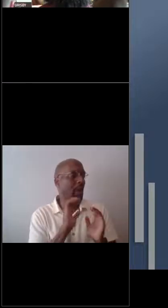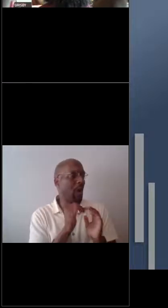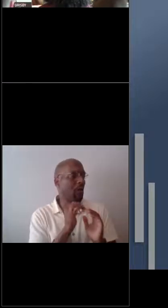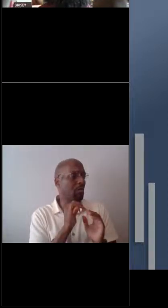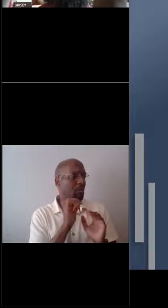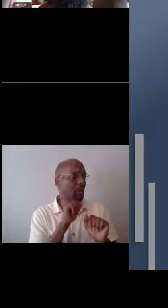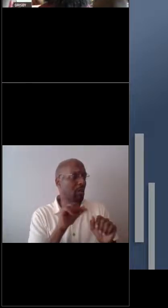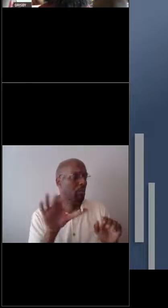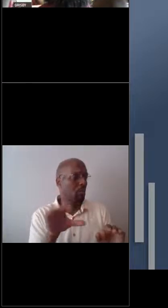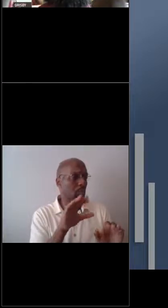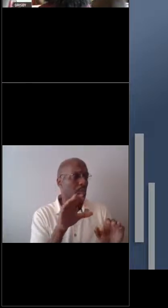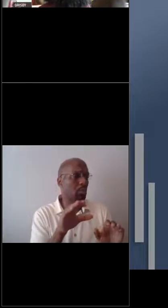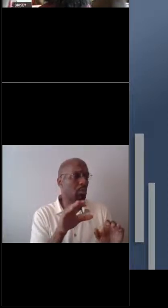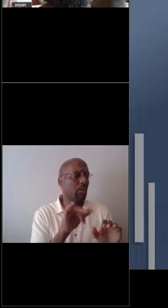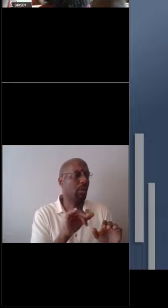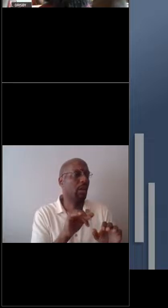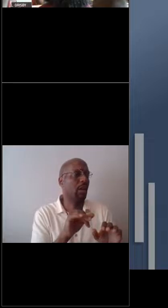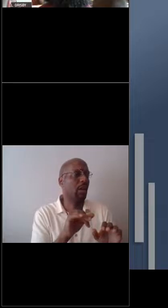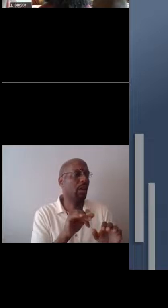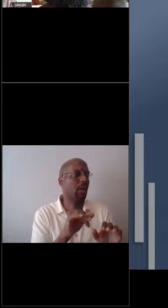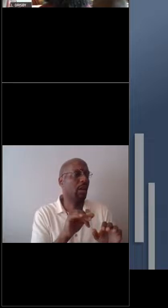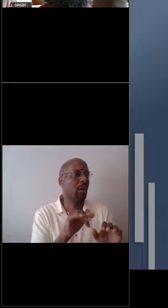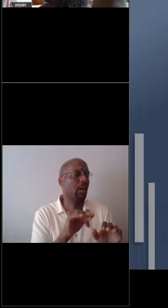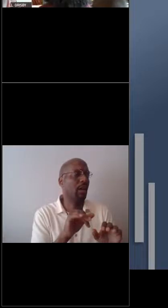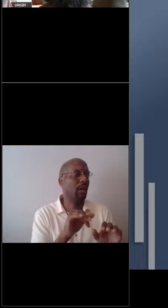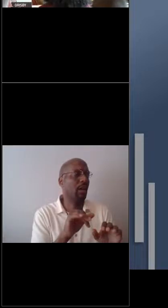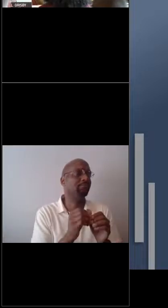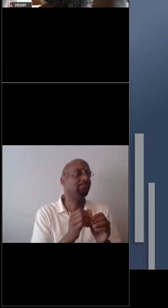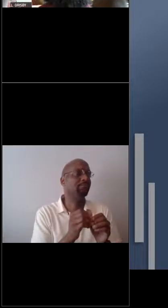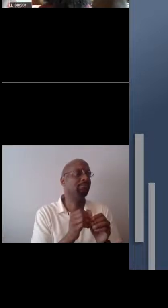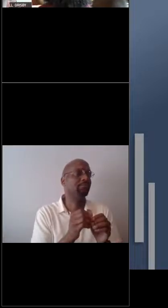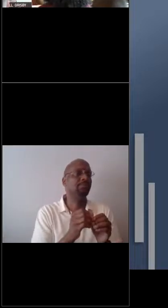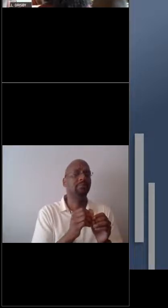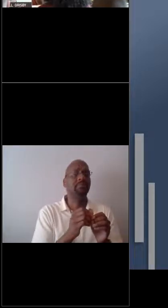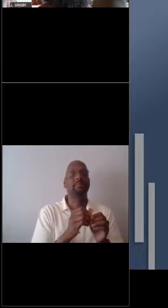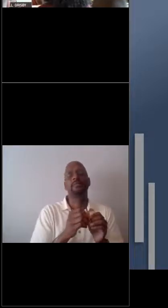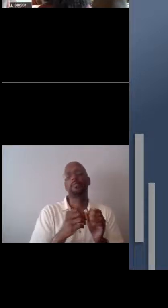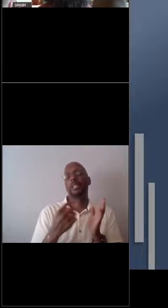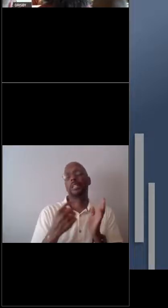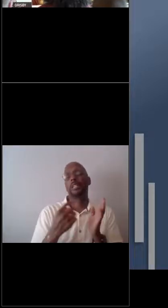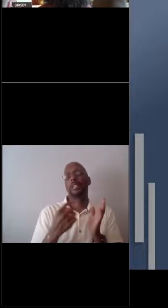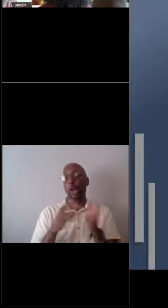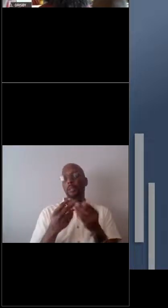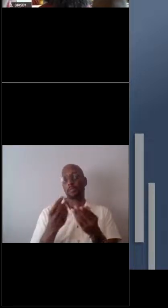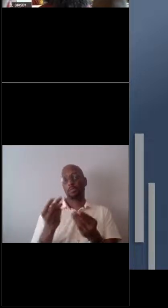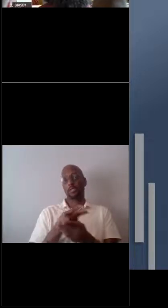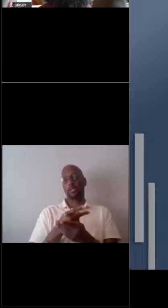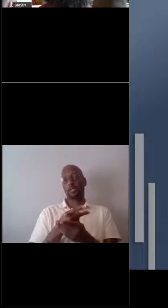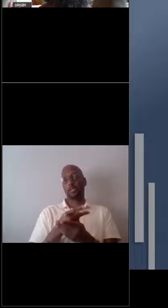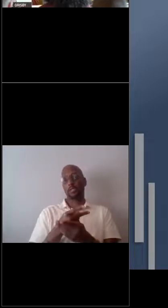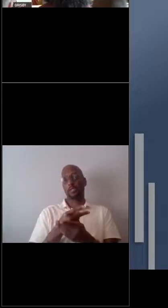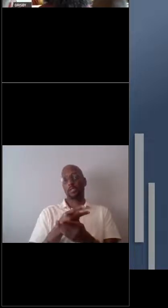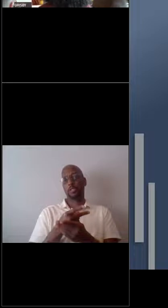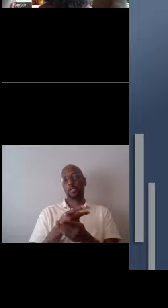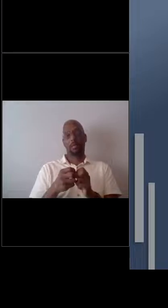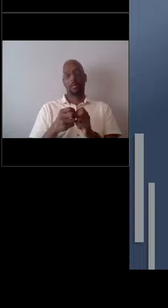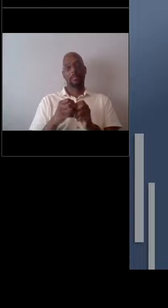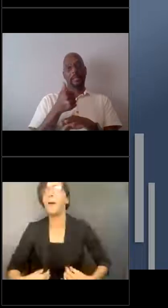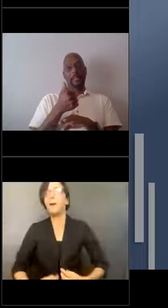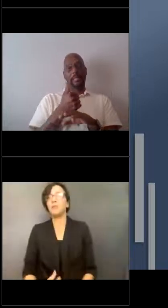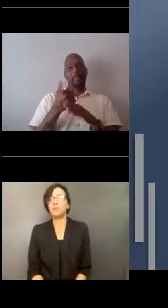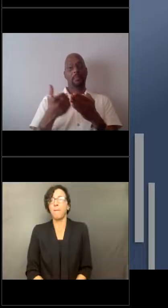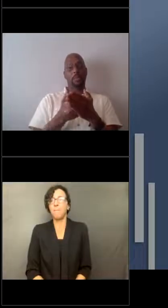on the issue and help create new models. So just kind of a question and a